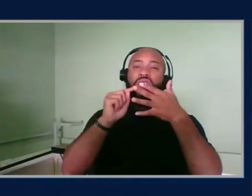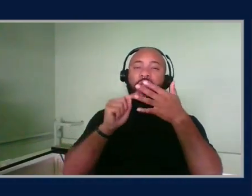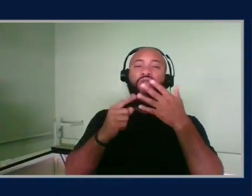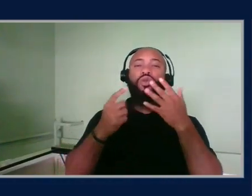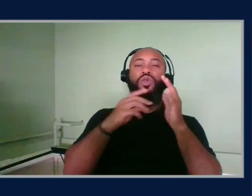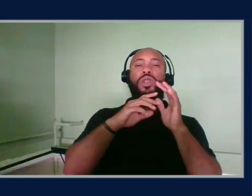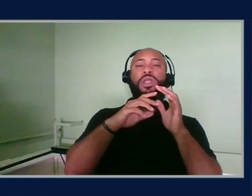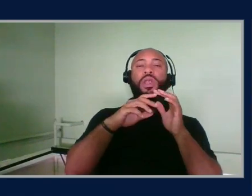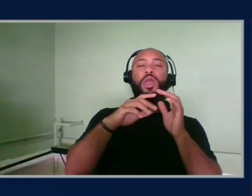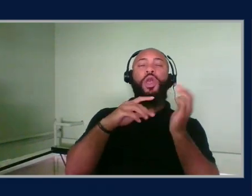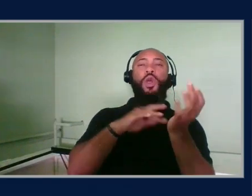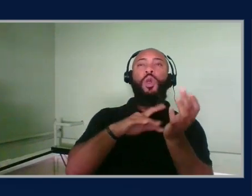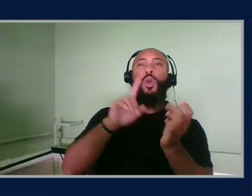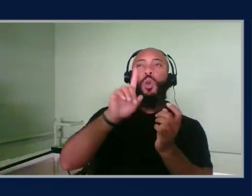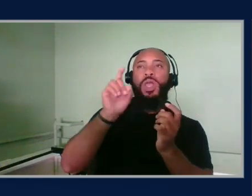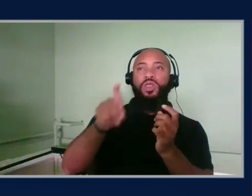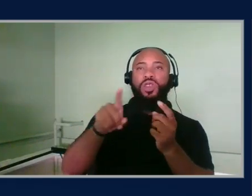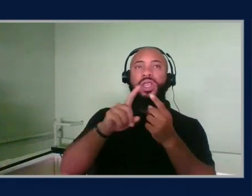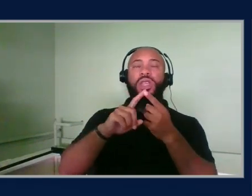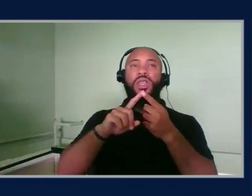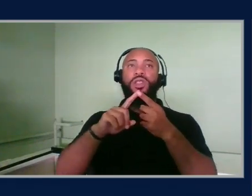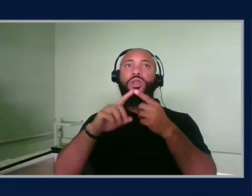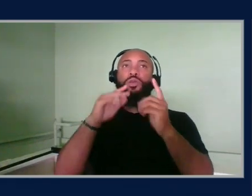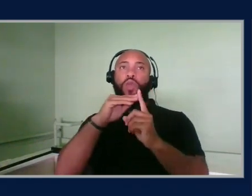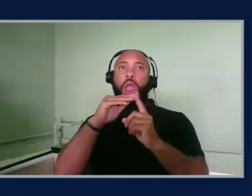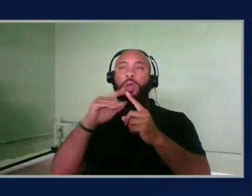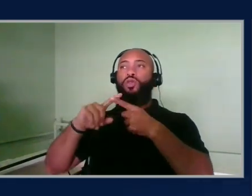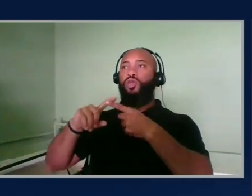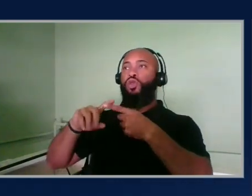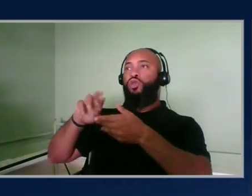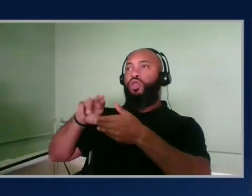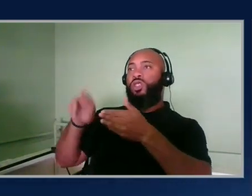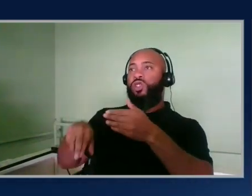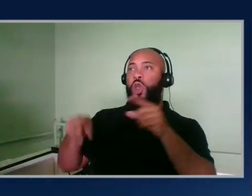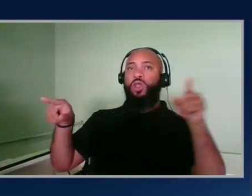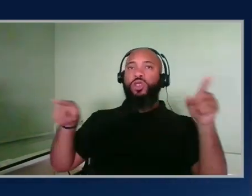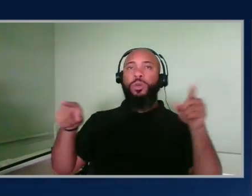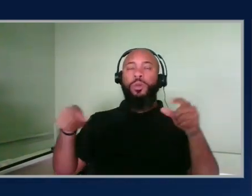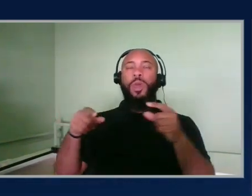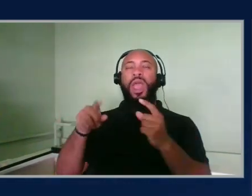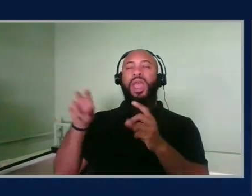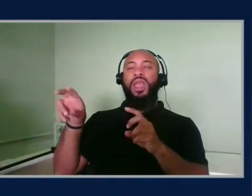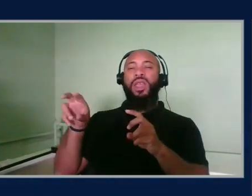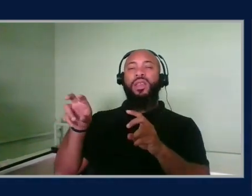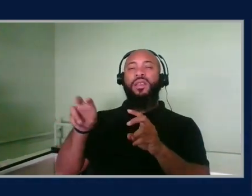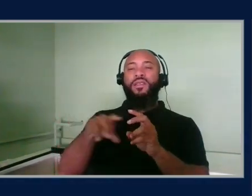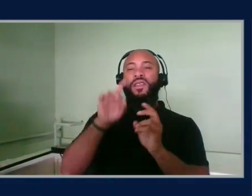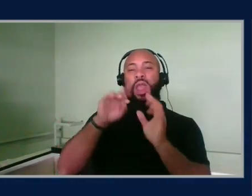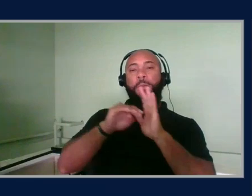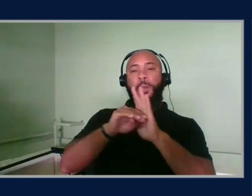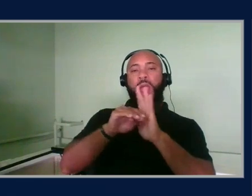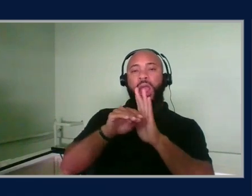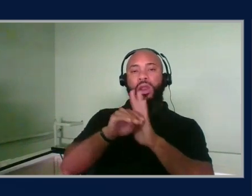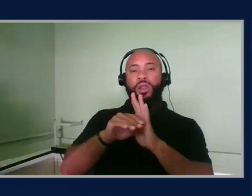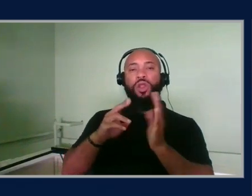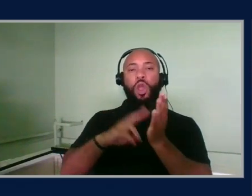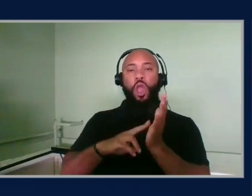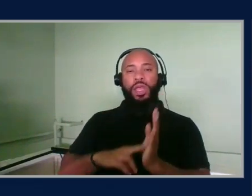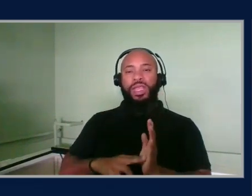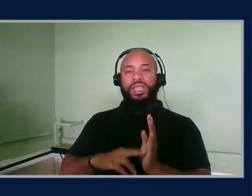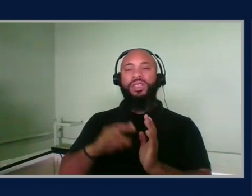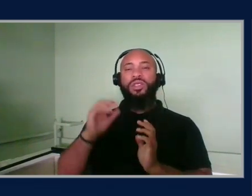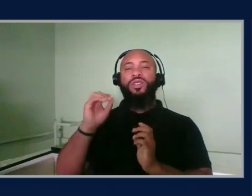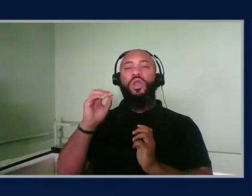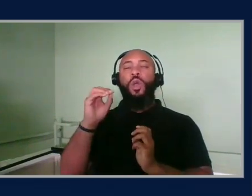to results, you know, by tracing model logging. And so really what we want customers to do is to store all